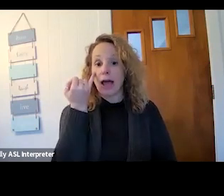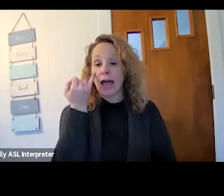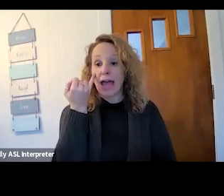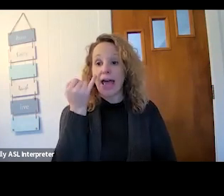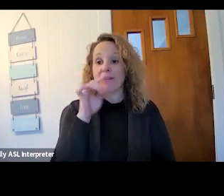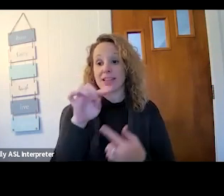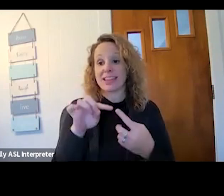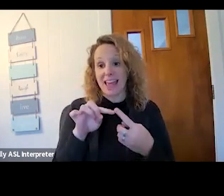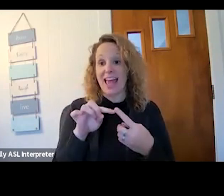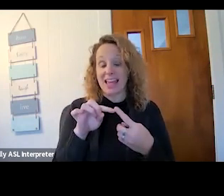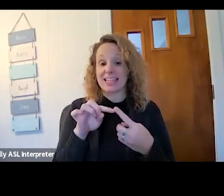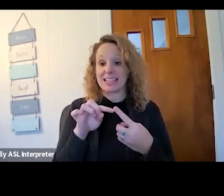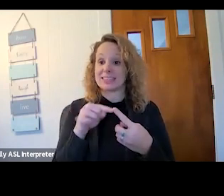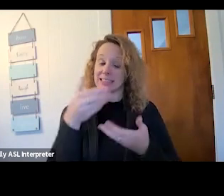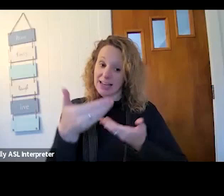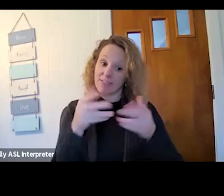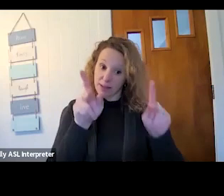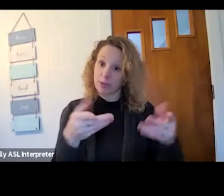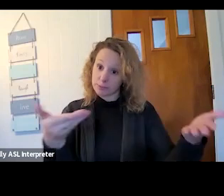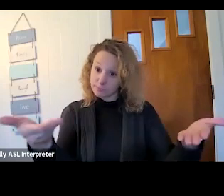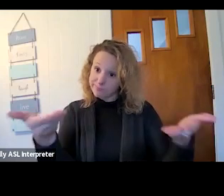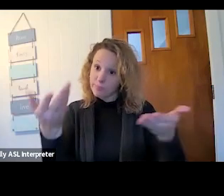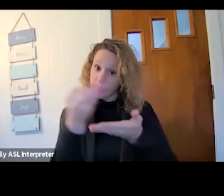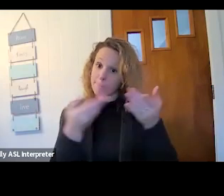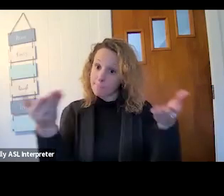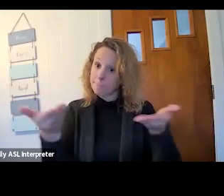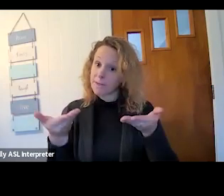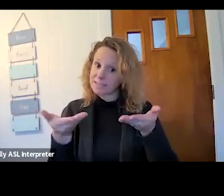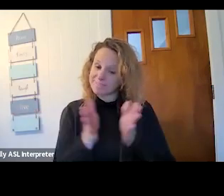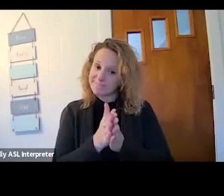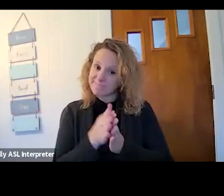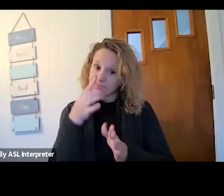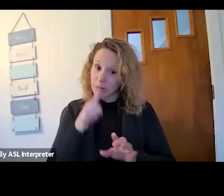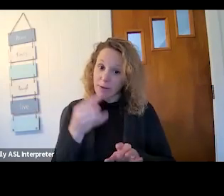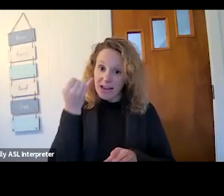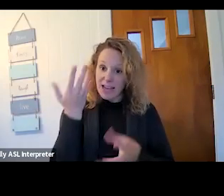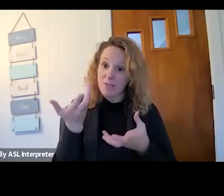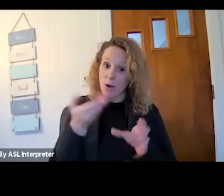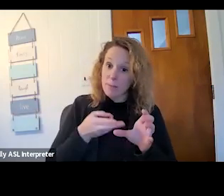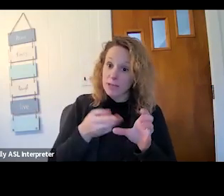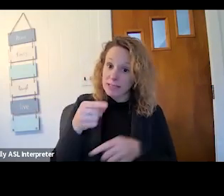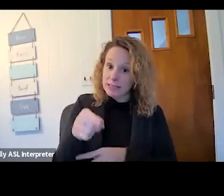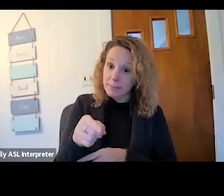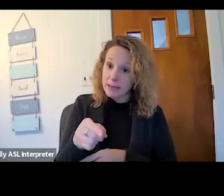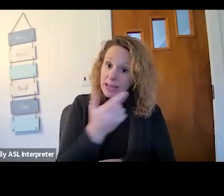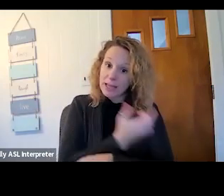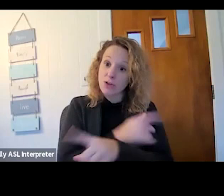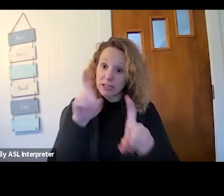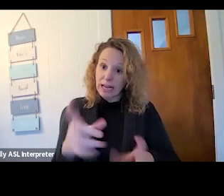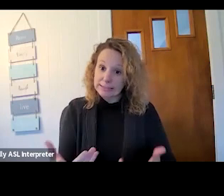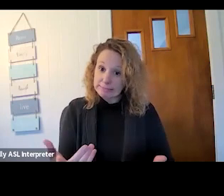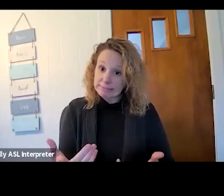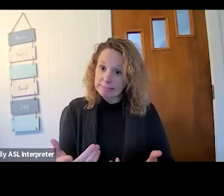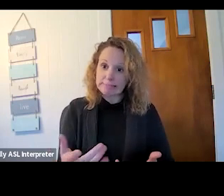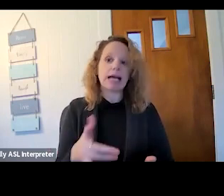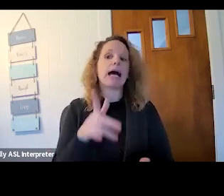think it's appropriate to invite the other person in and ask them if they would like to participate in drug testing. Now, I don't